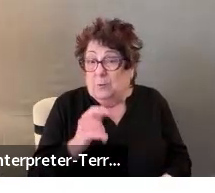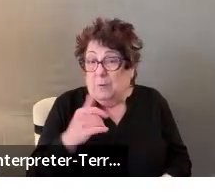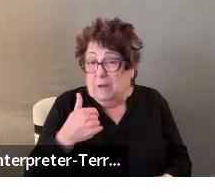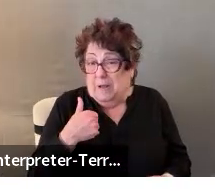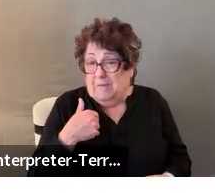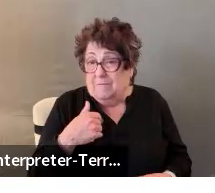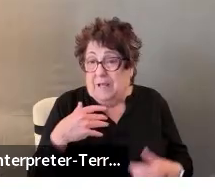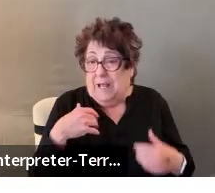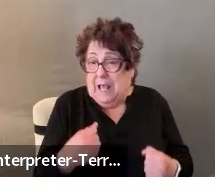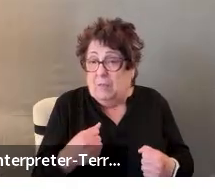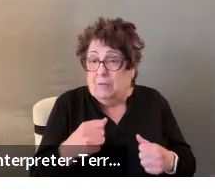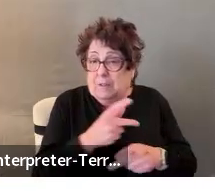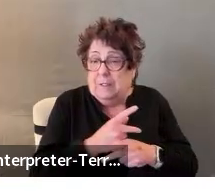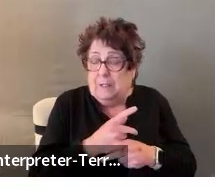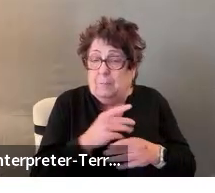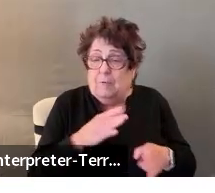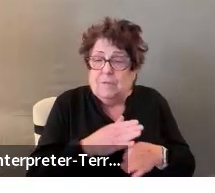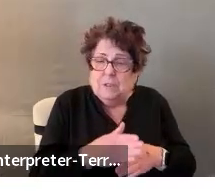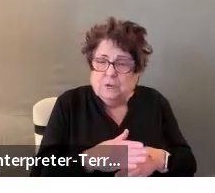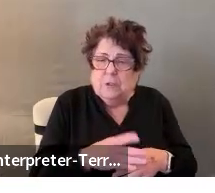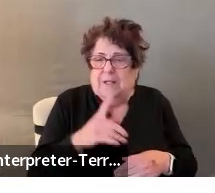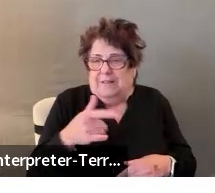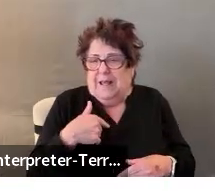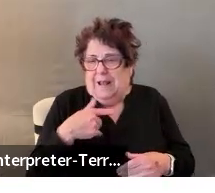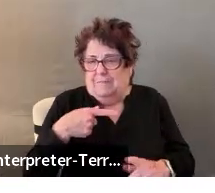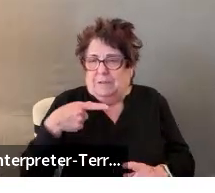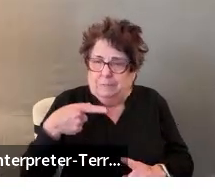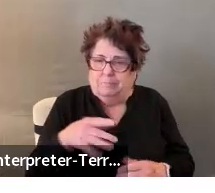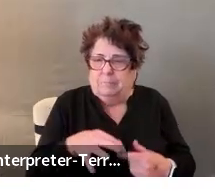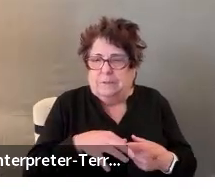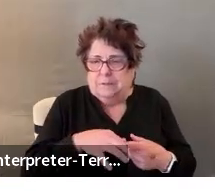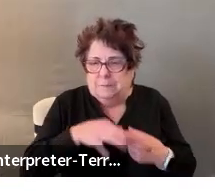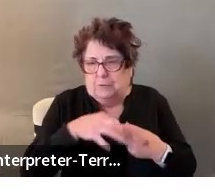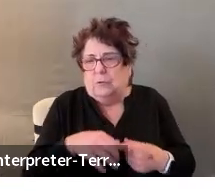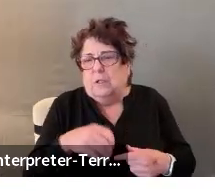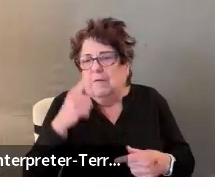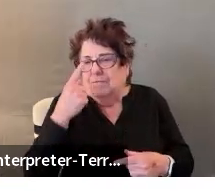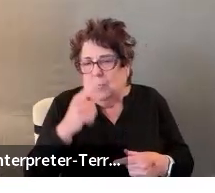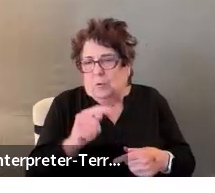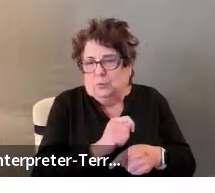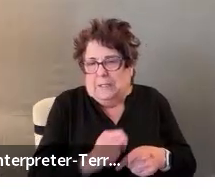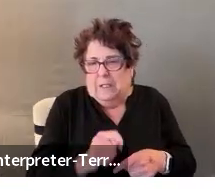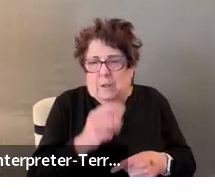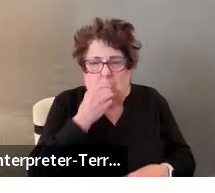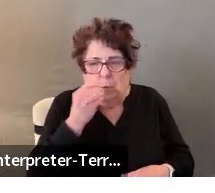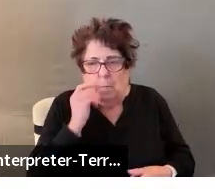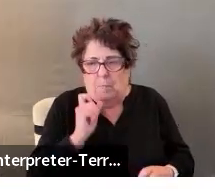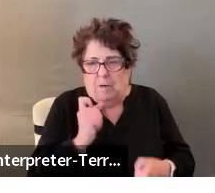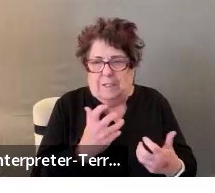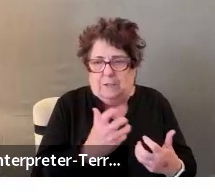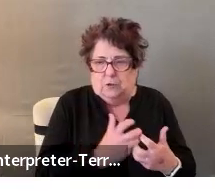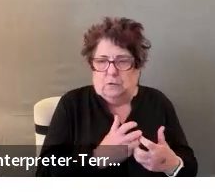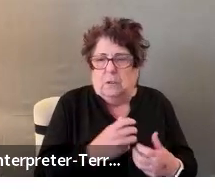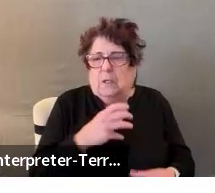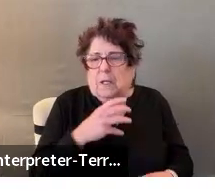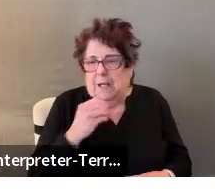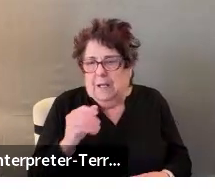training in home modifications. Be sure to ask about their experience and education.